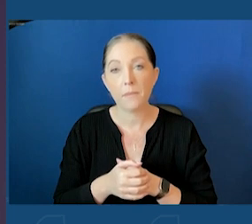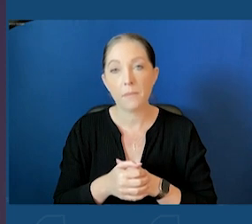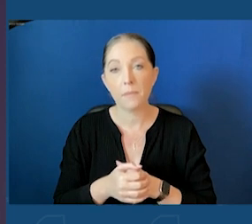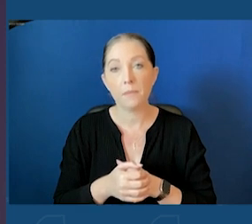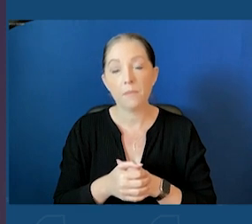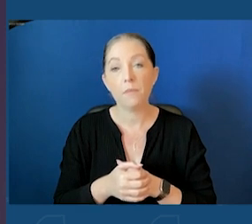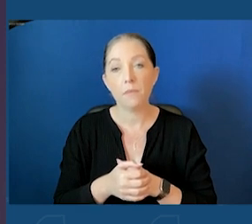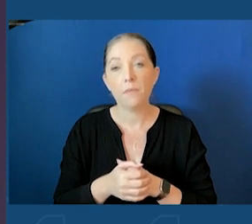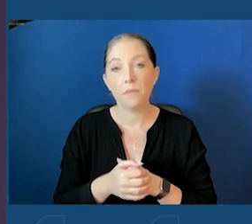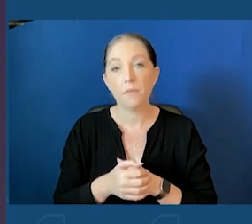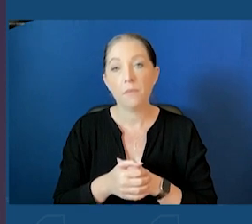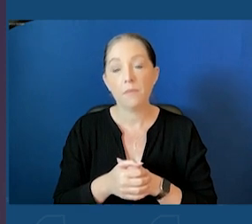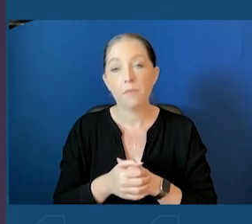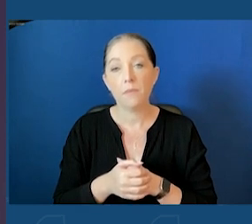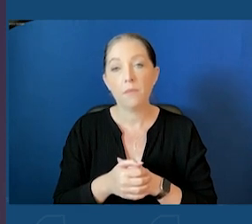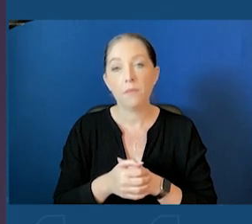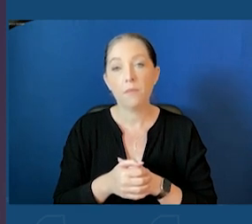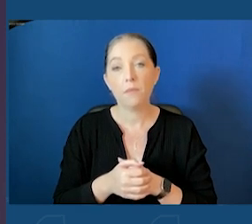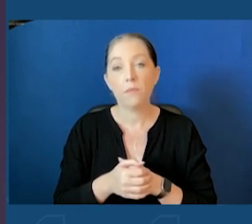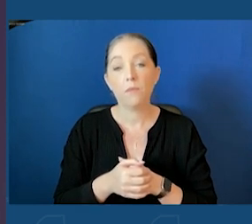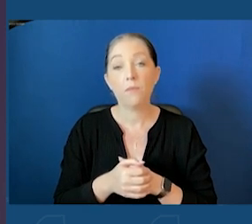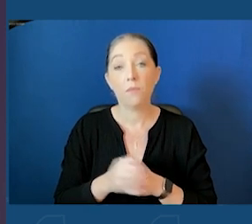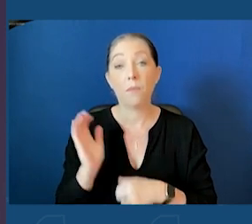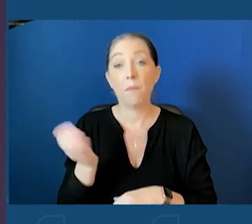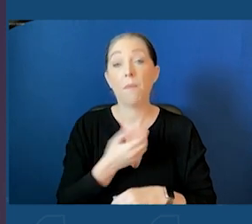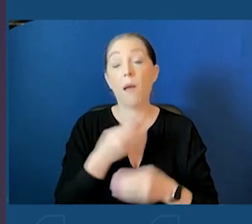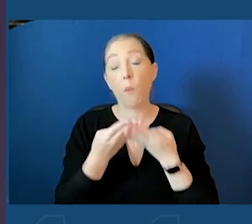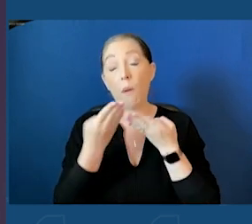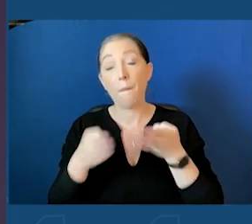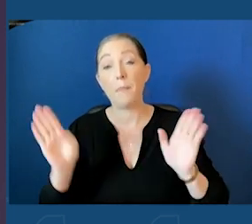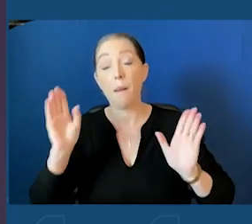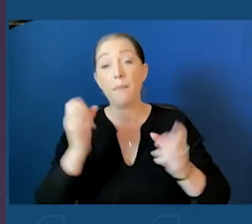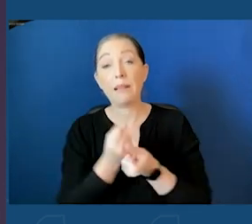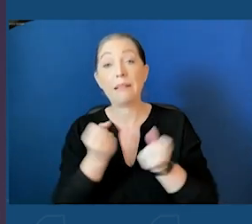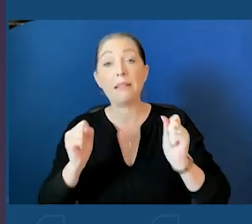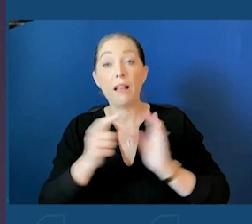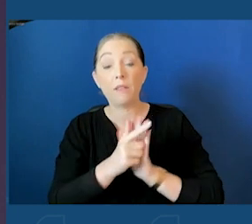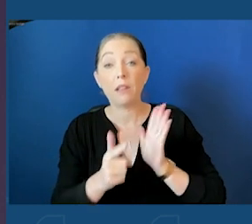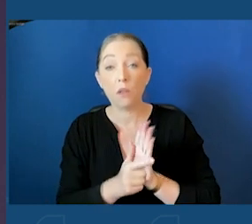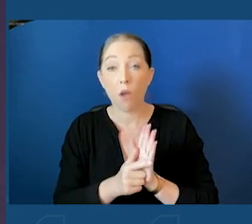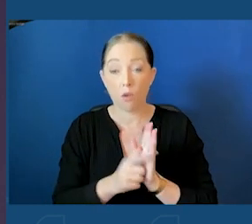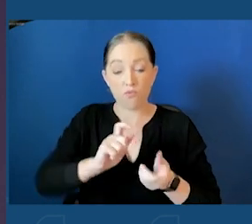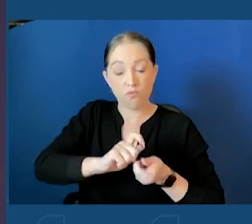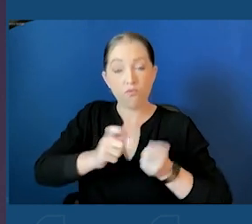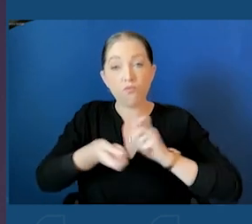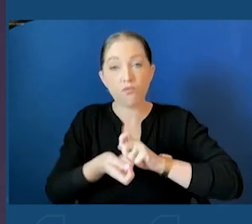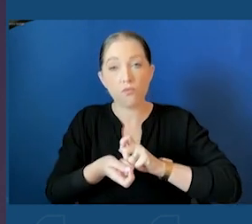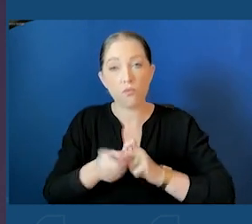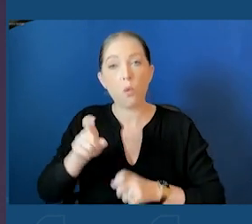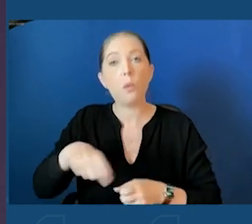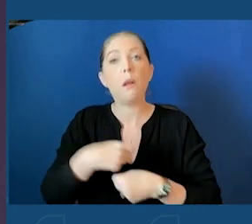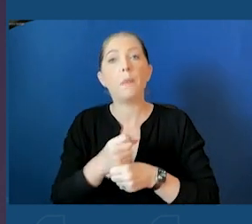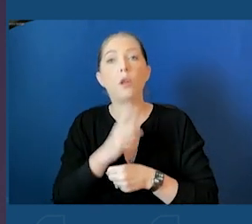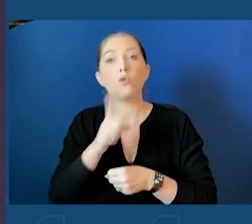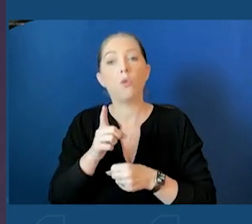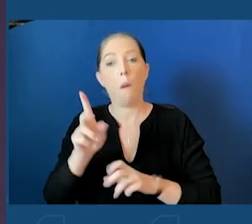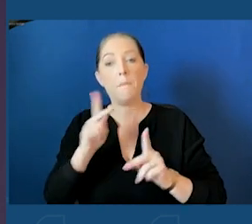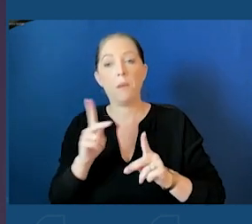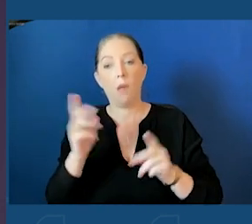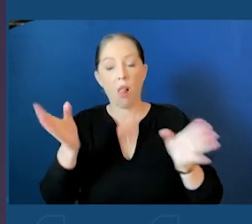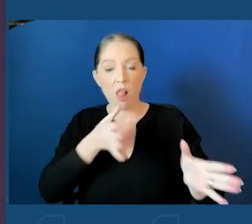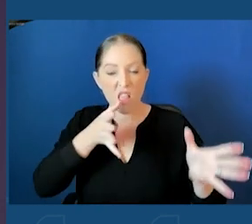We also had to change our public safety laws, make sure that perpetrators of hate crimes are fully held to account and that judges